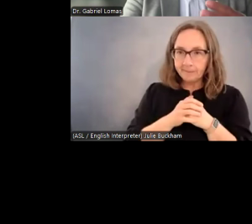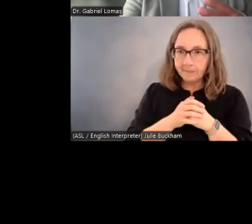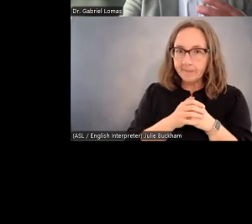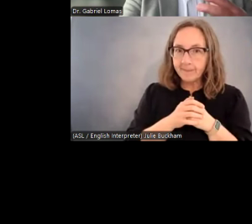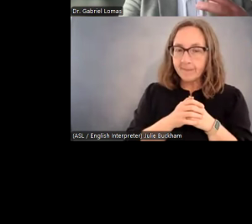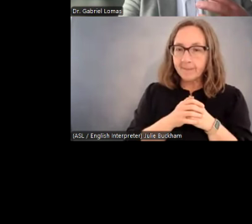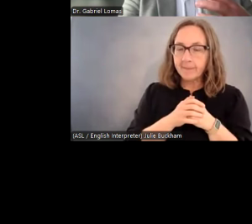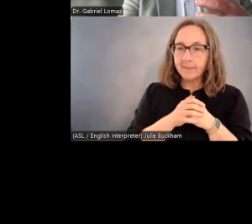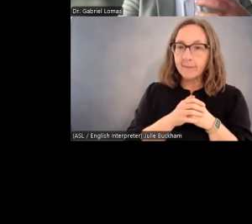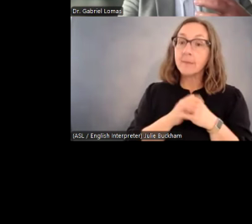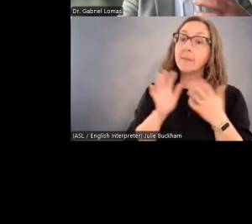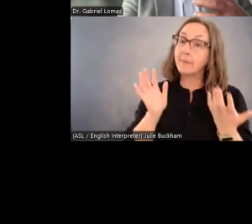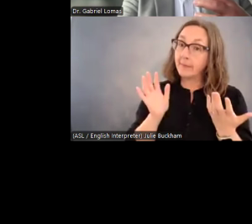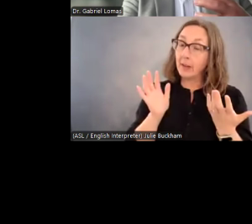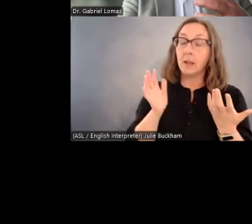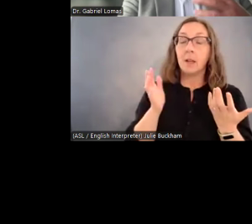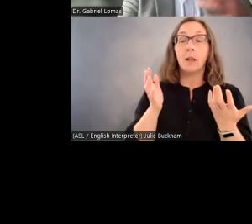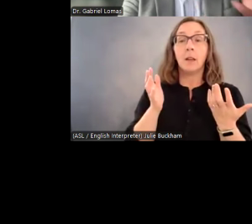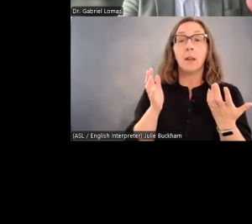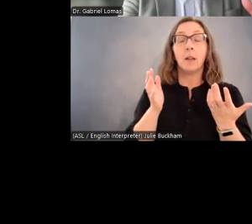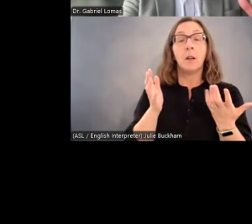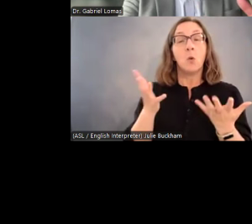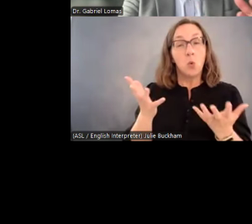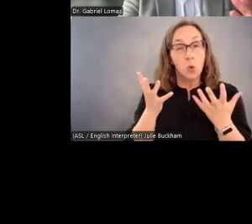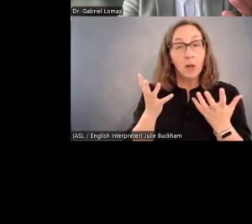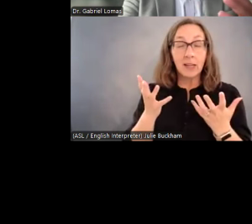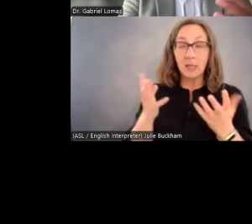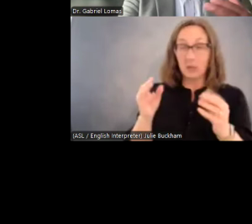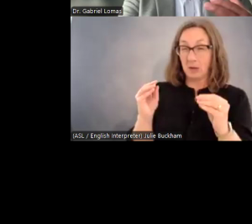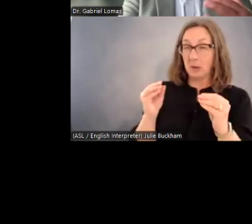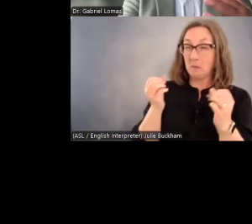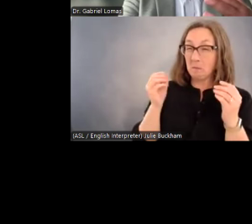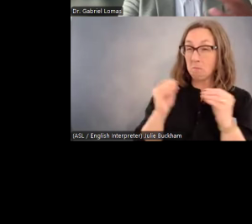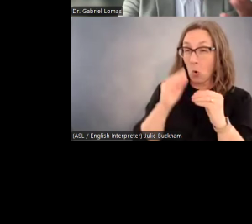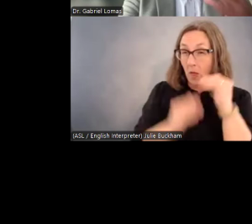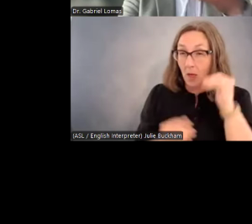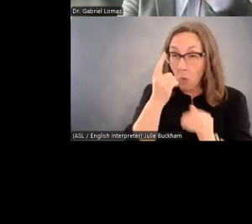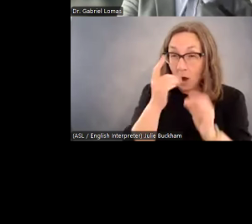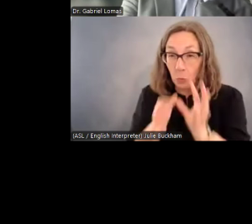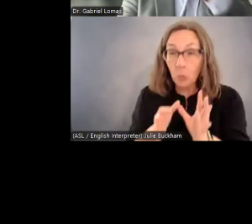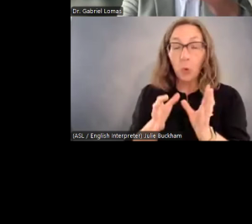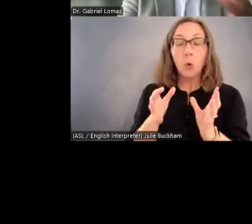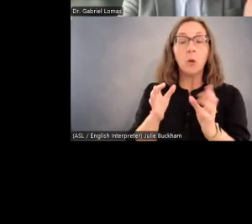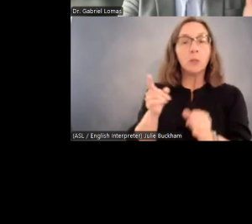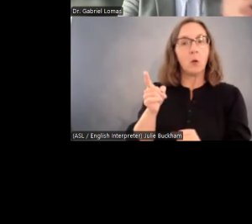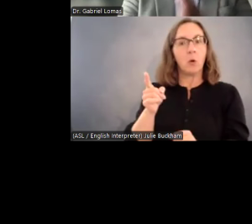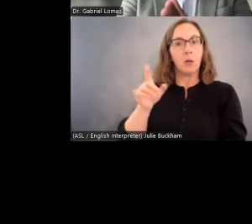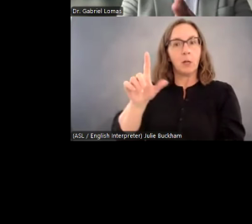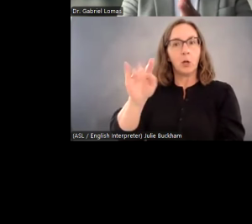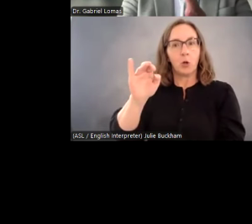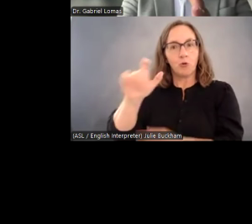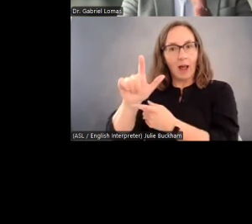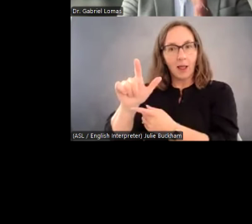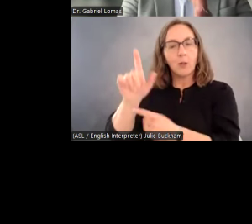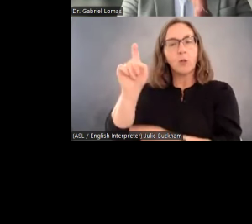Now, a lot of times we want to have multiple interpreters. So typically during the trial, the interpreter should be made available to the